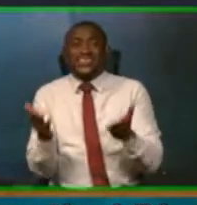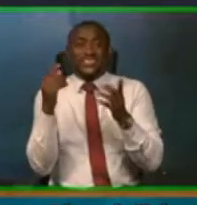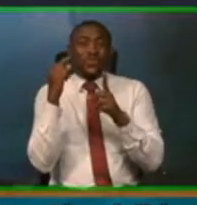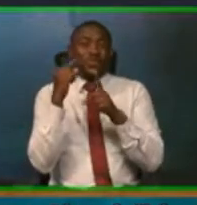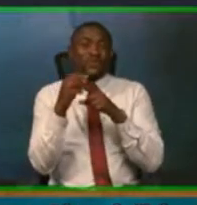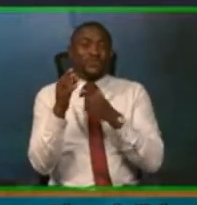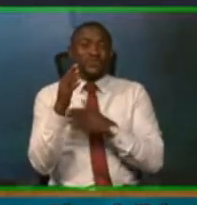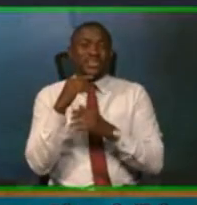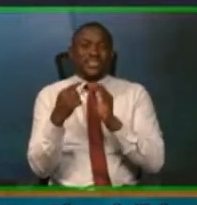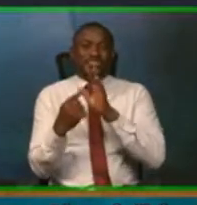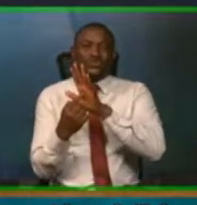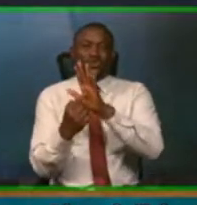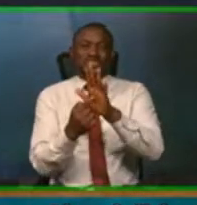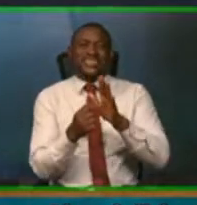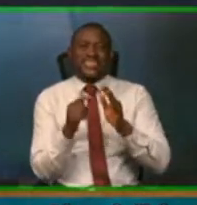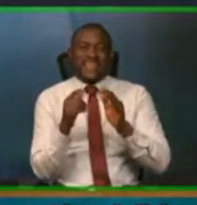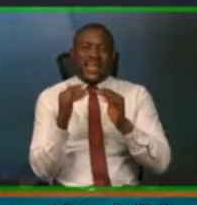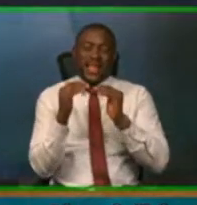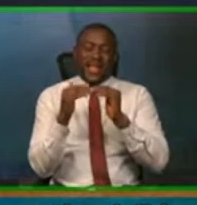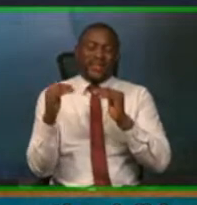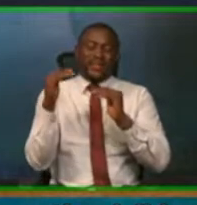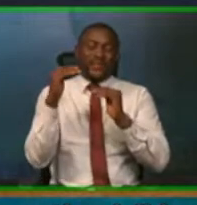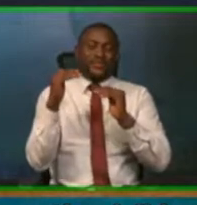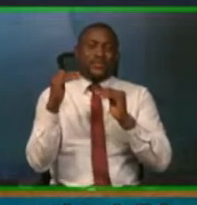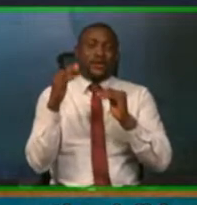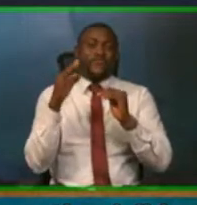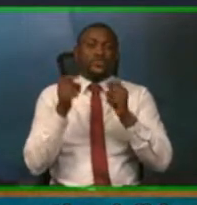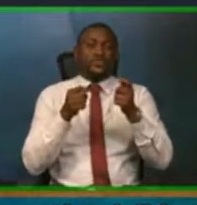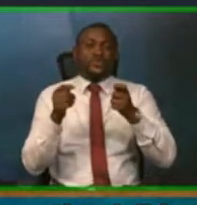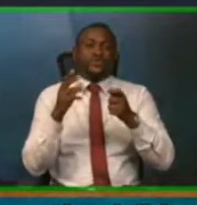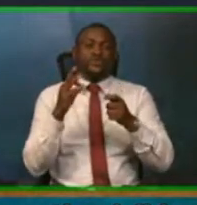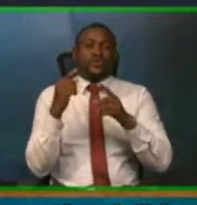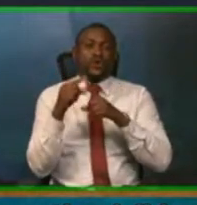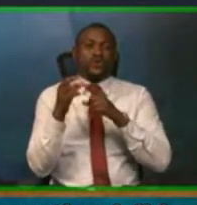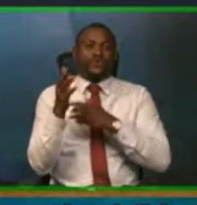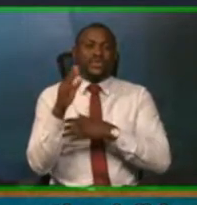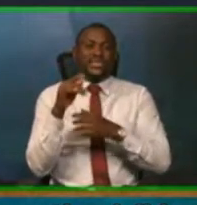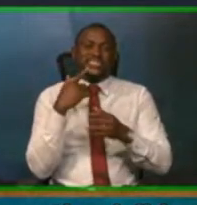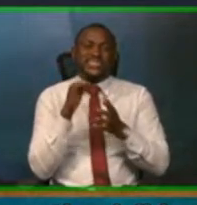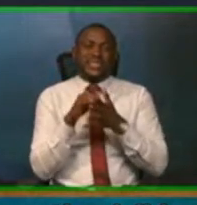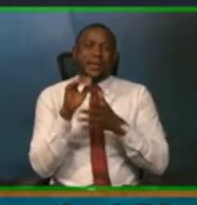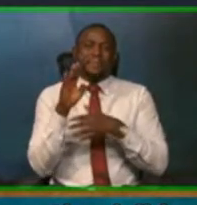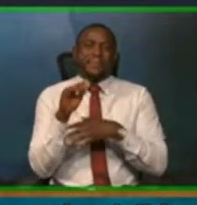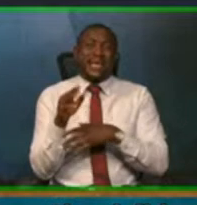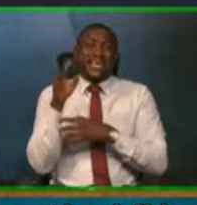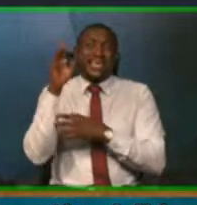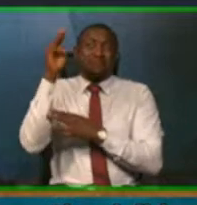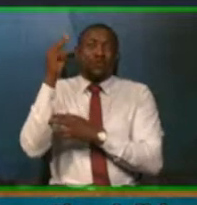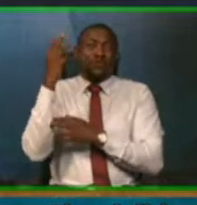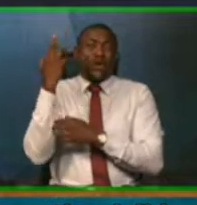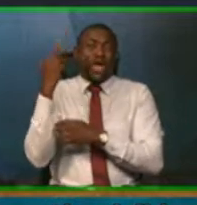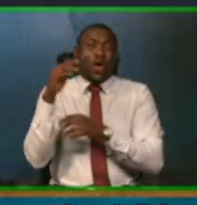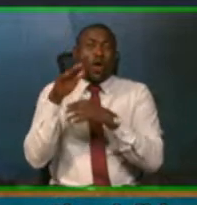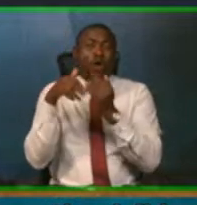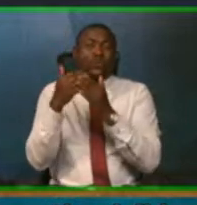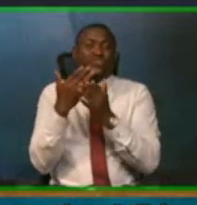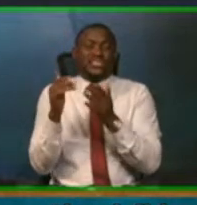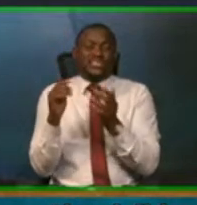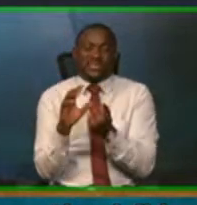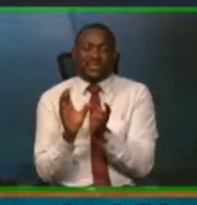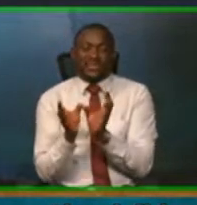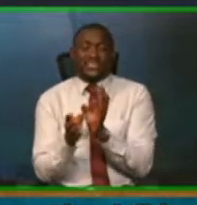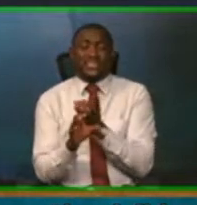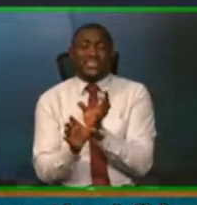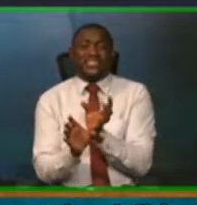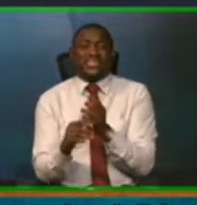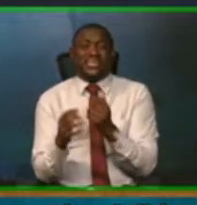the level, the extent of the dominion of the word of God. It says, for by him were all things created that are in